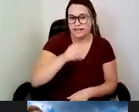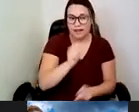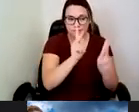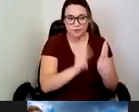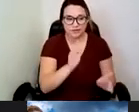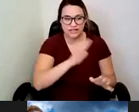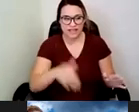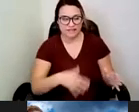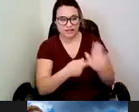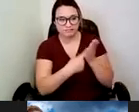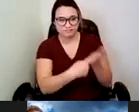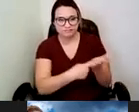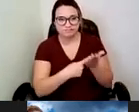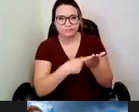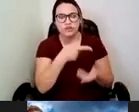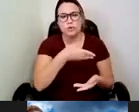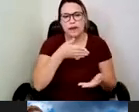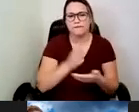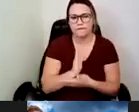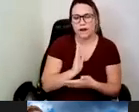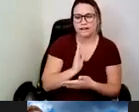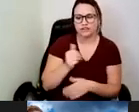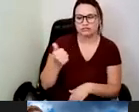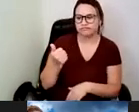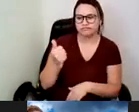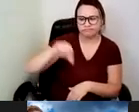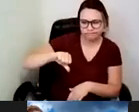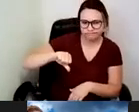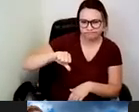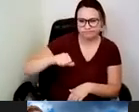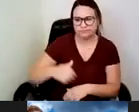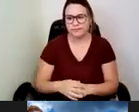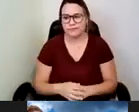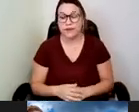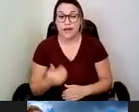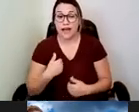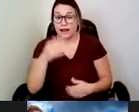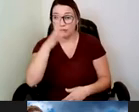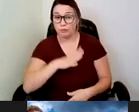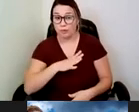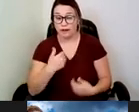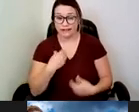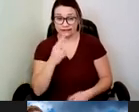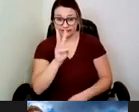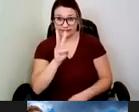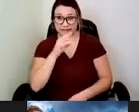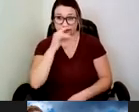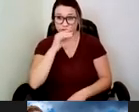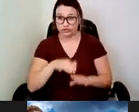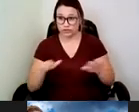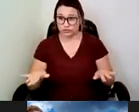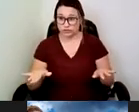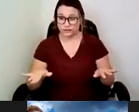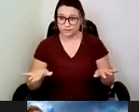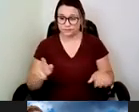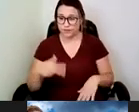the right to abstain. I had a woman who had 6 children. 3 were with